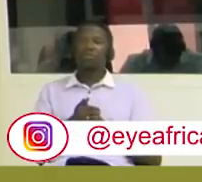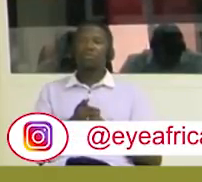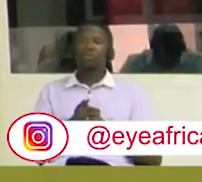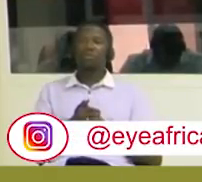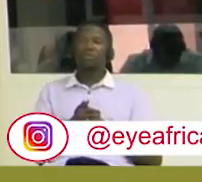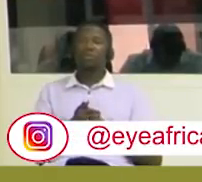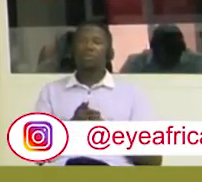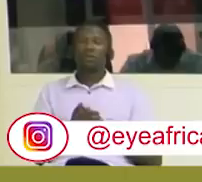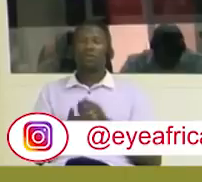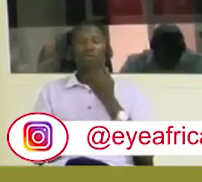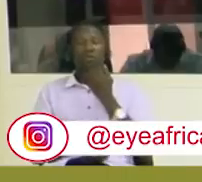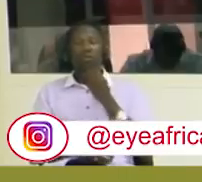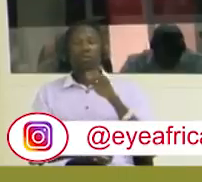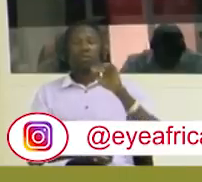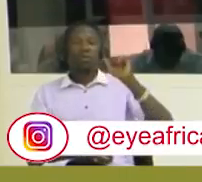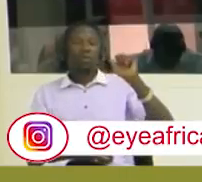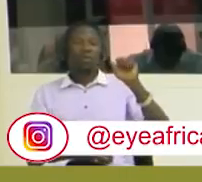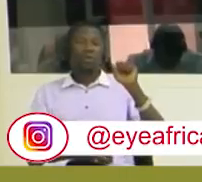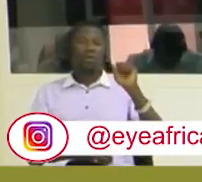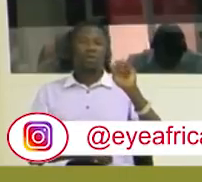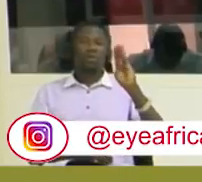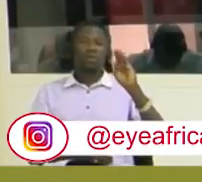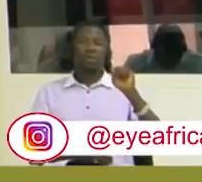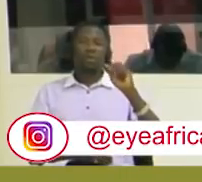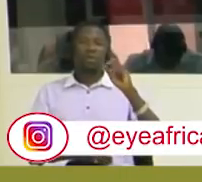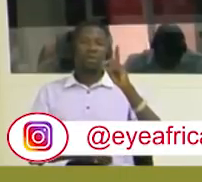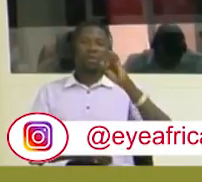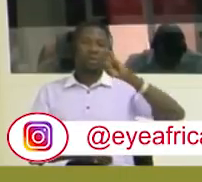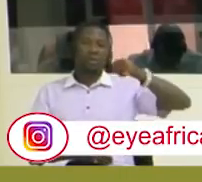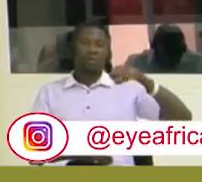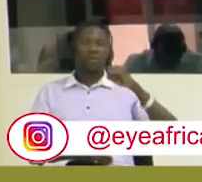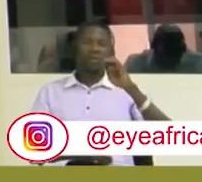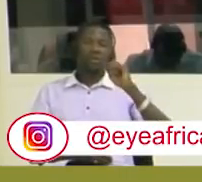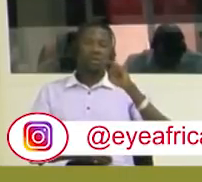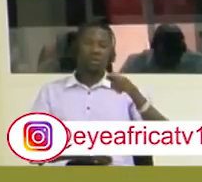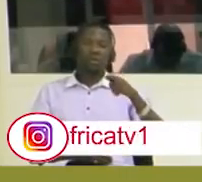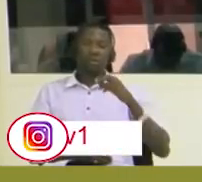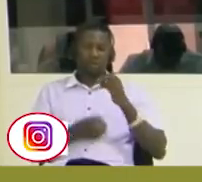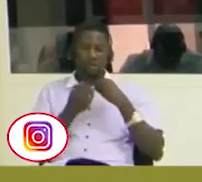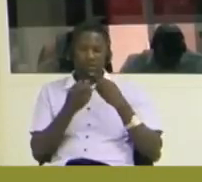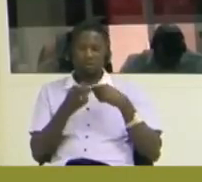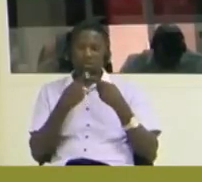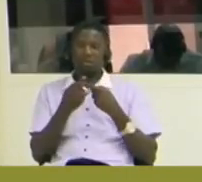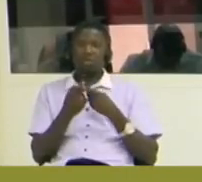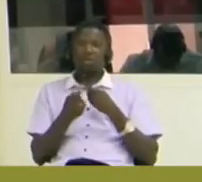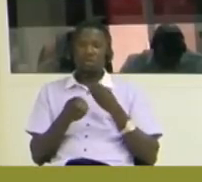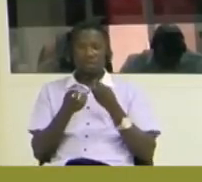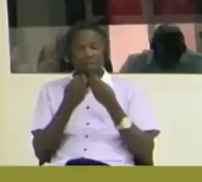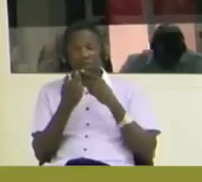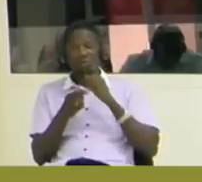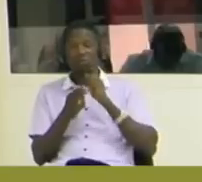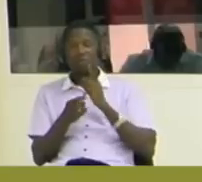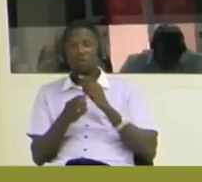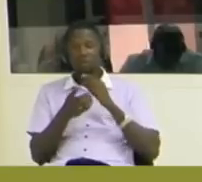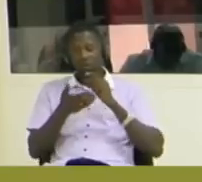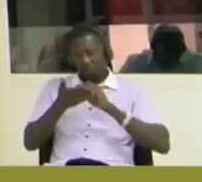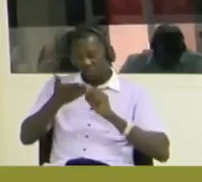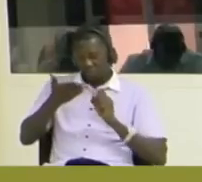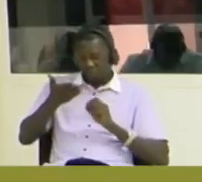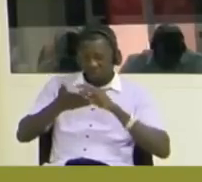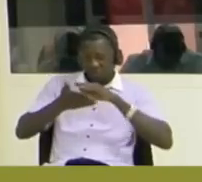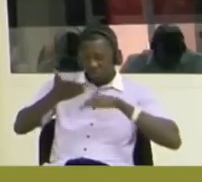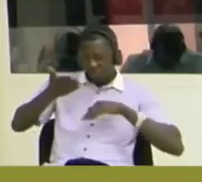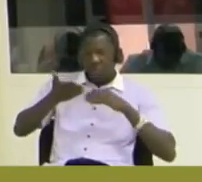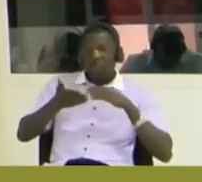Yabajan was asked this question. Can you tell us what the note said? And she answered.